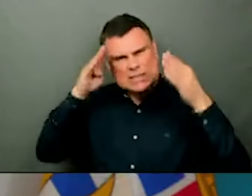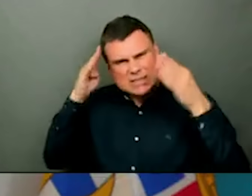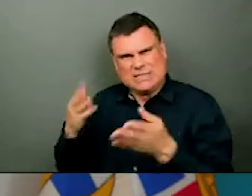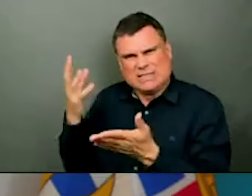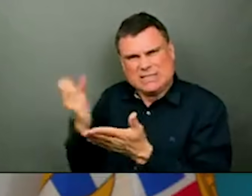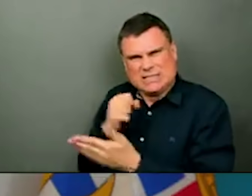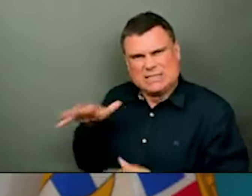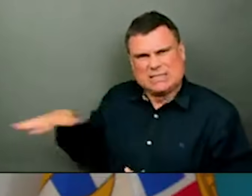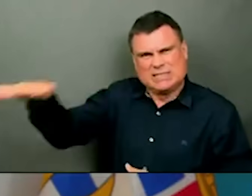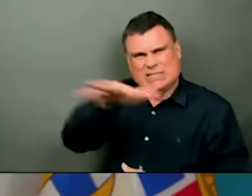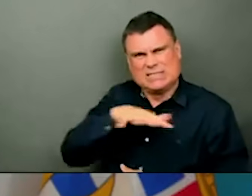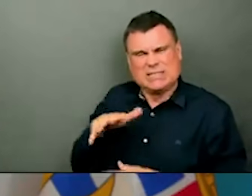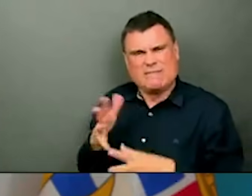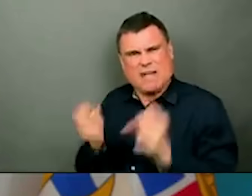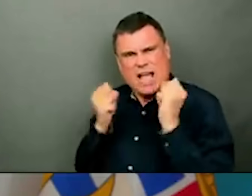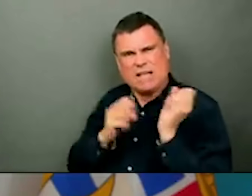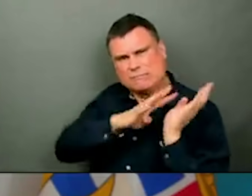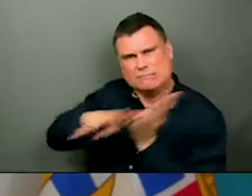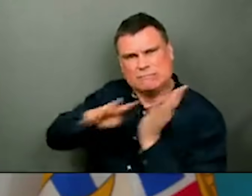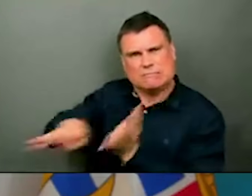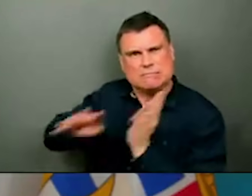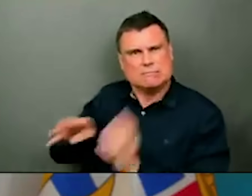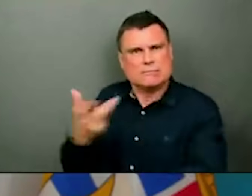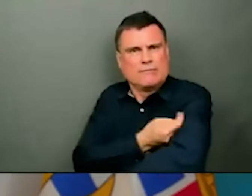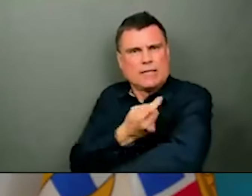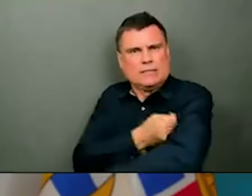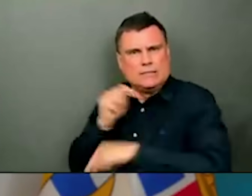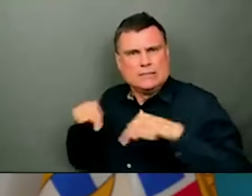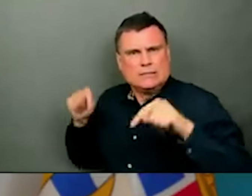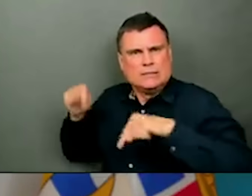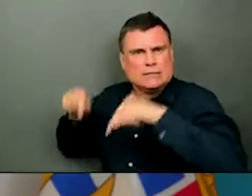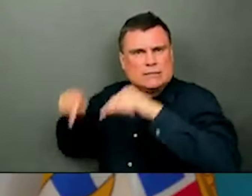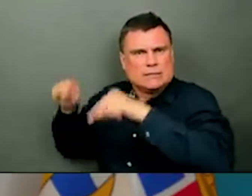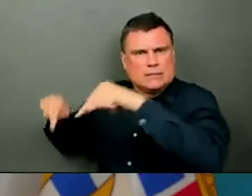in Surrey. I don't know if anybody else wants to.